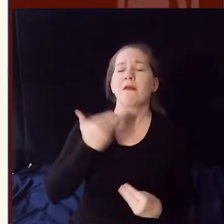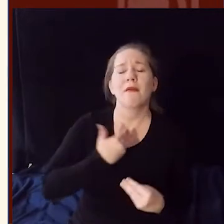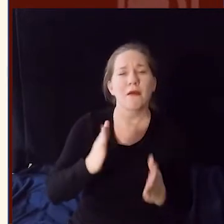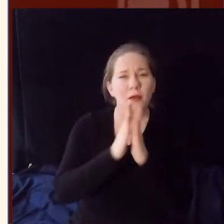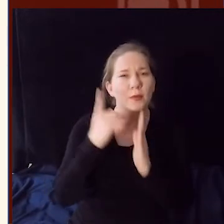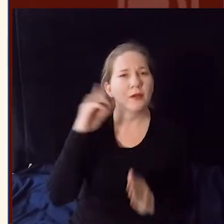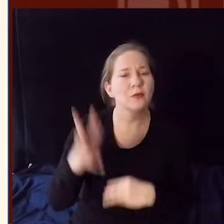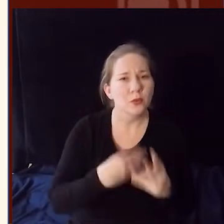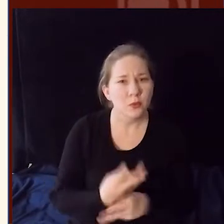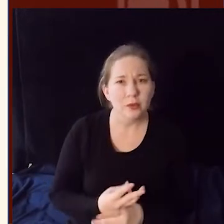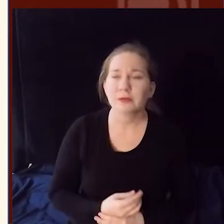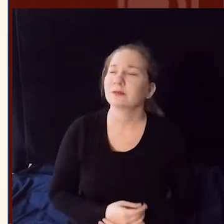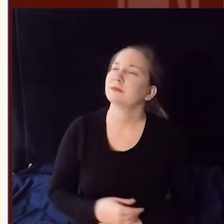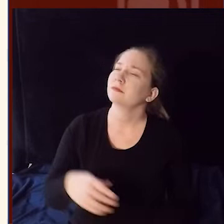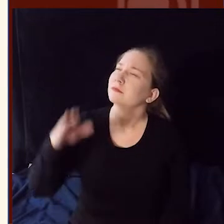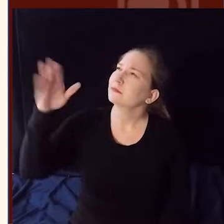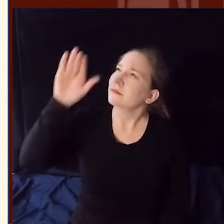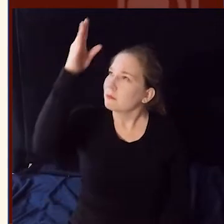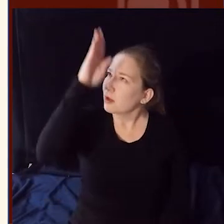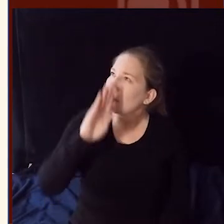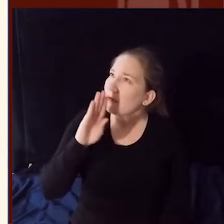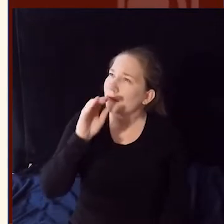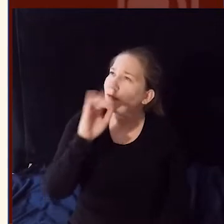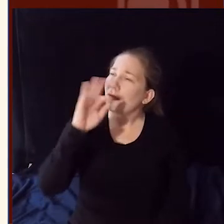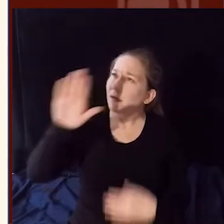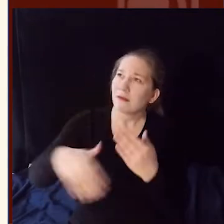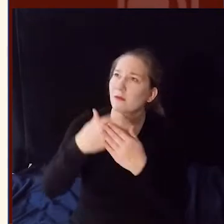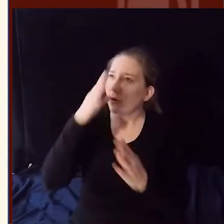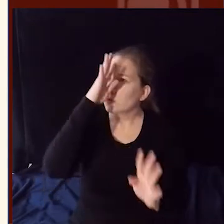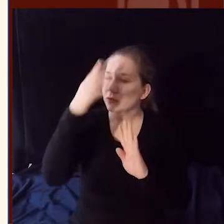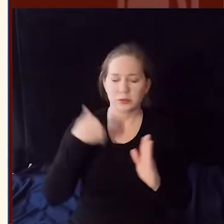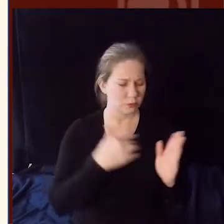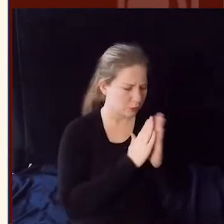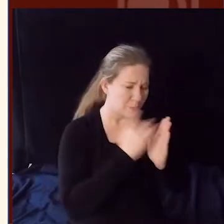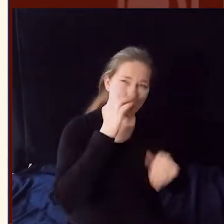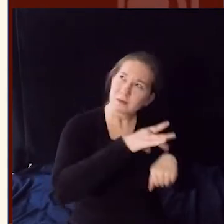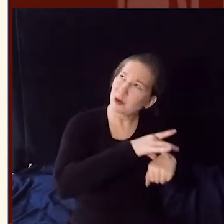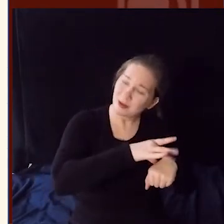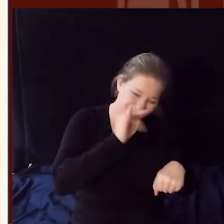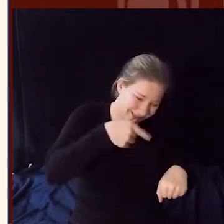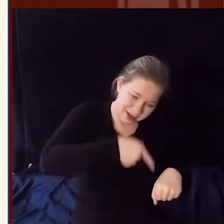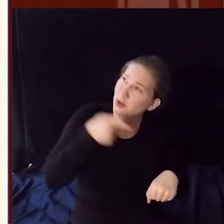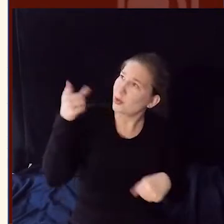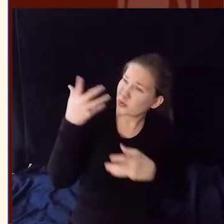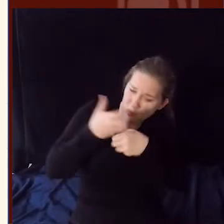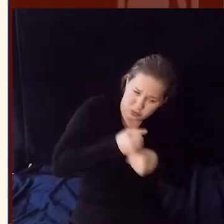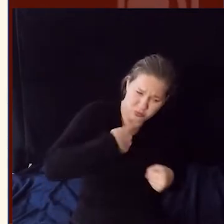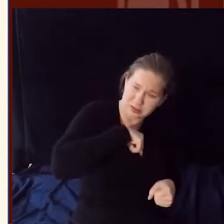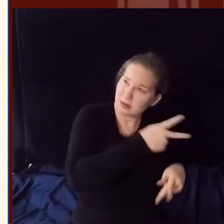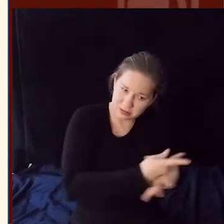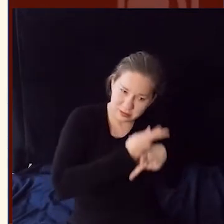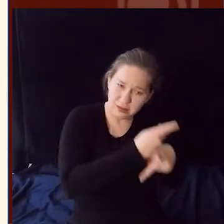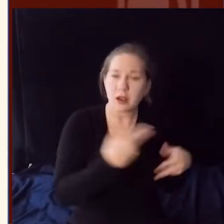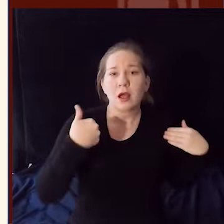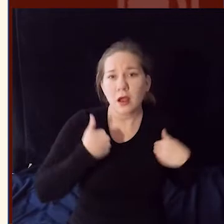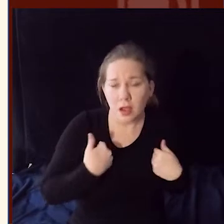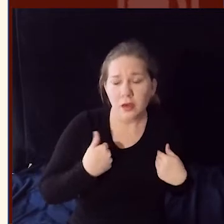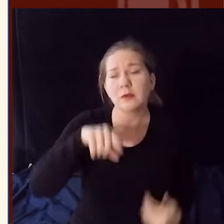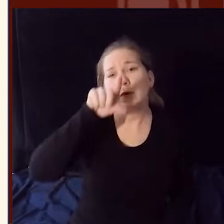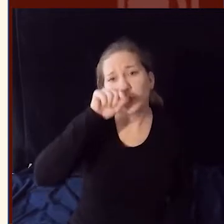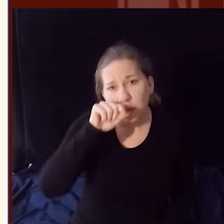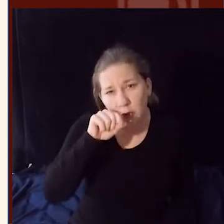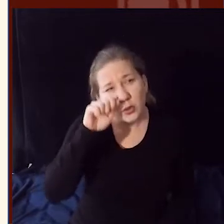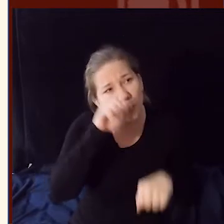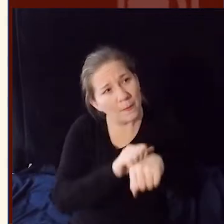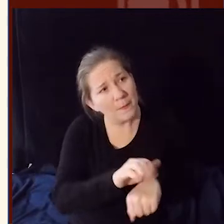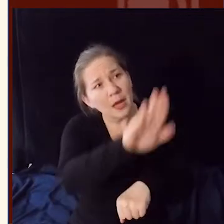God of all creation, we pray for the earth, your creation entrusted to our care, for the animals and birds, the